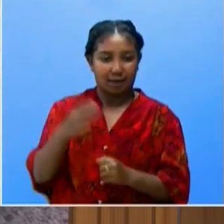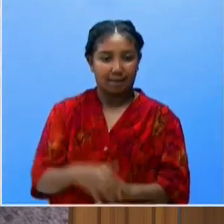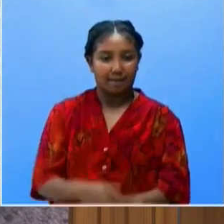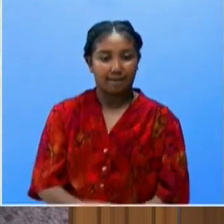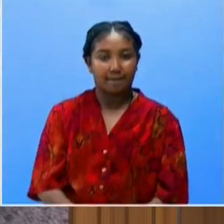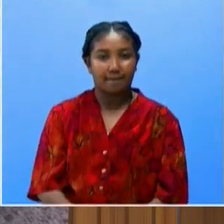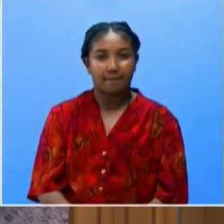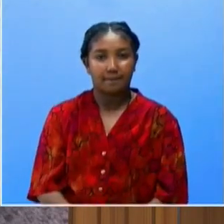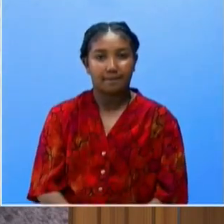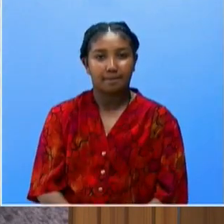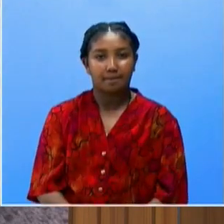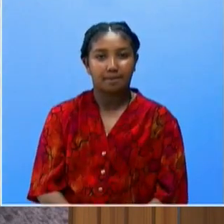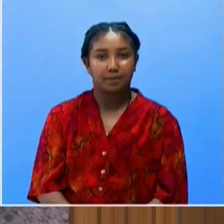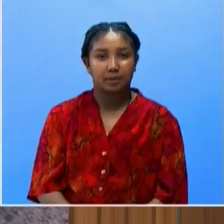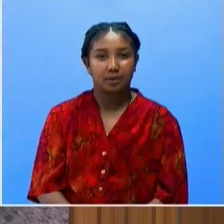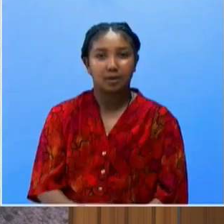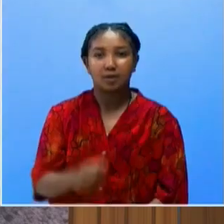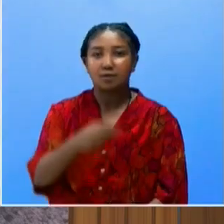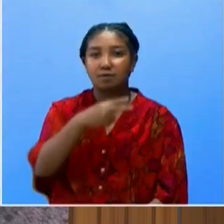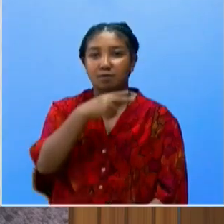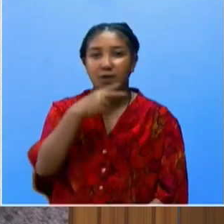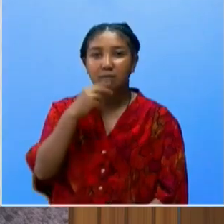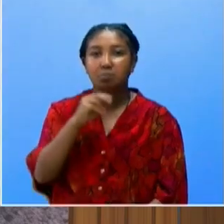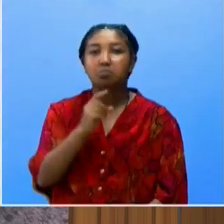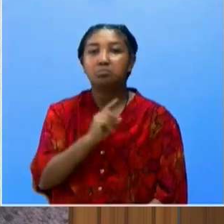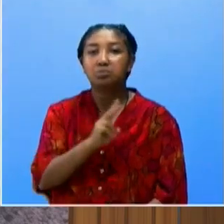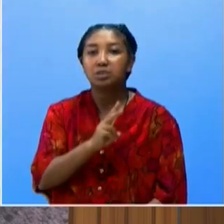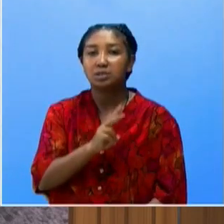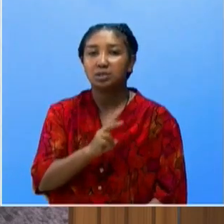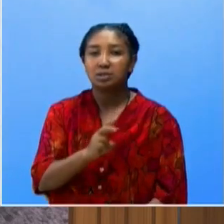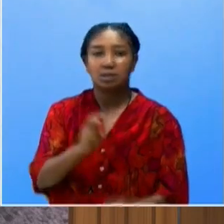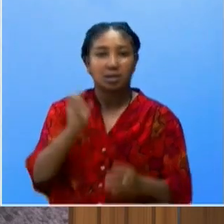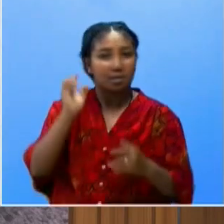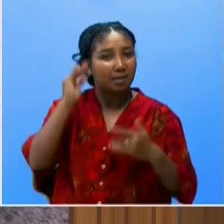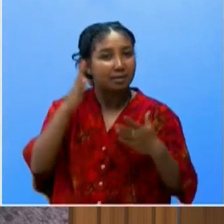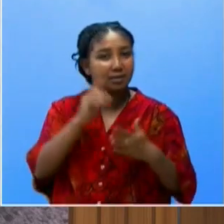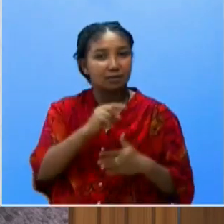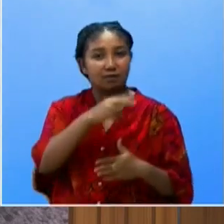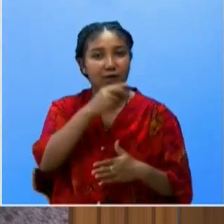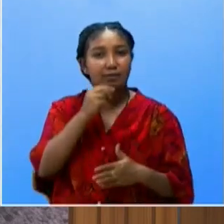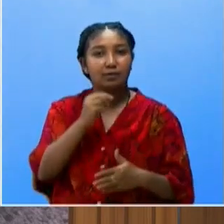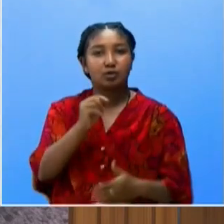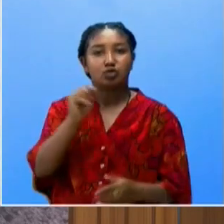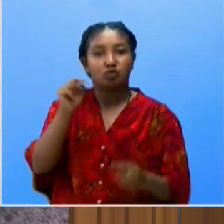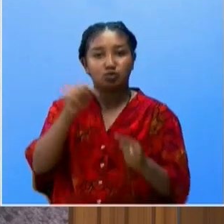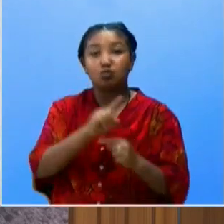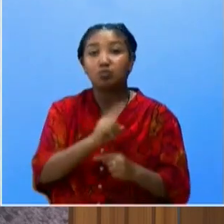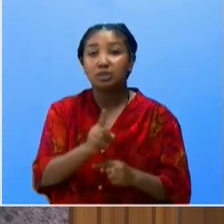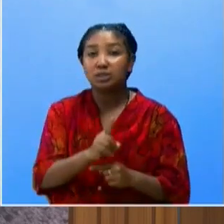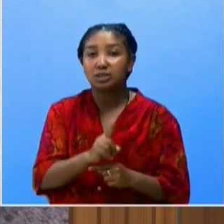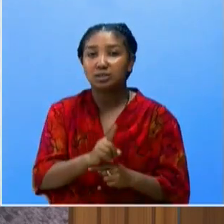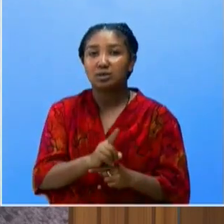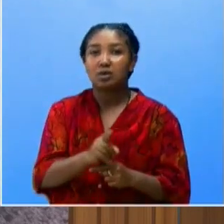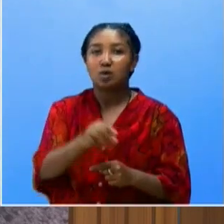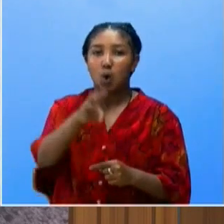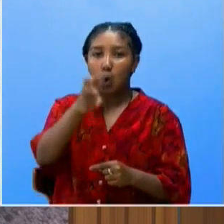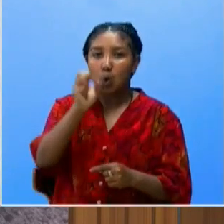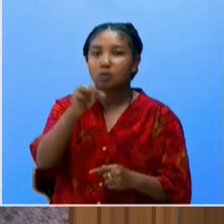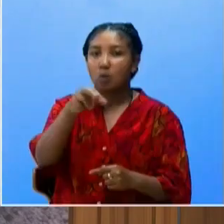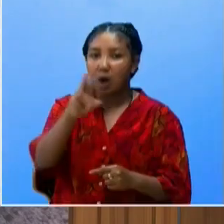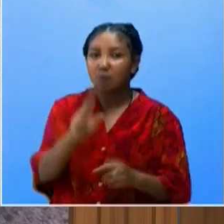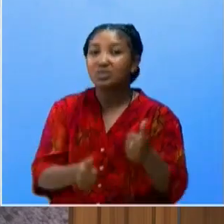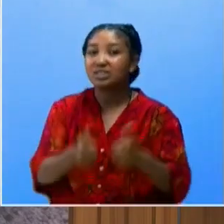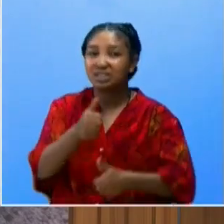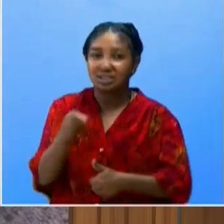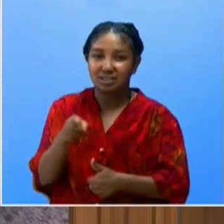yes, verb 2. So when we're saying verb 2, we have to think about was or